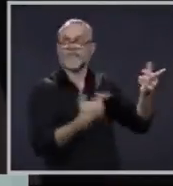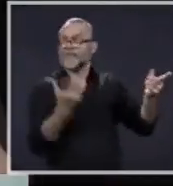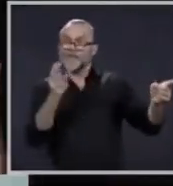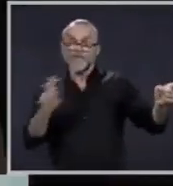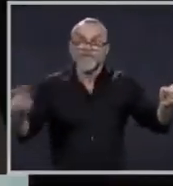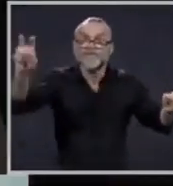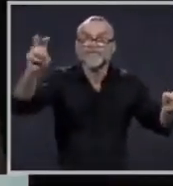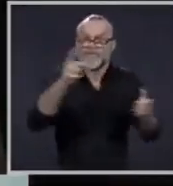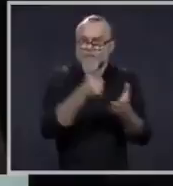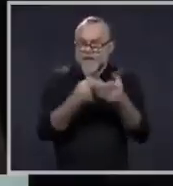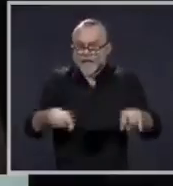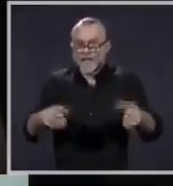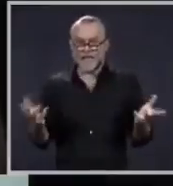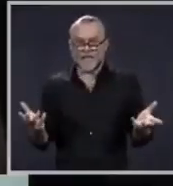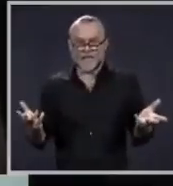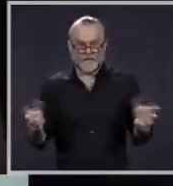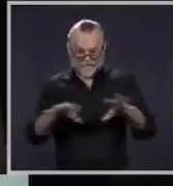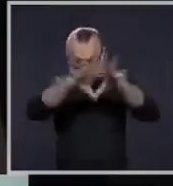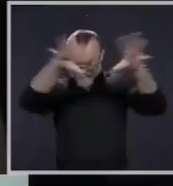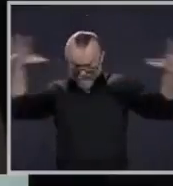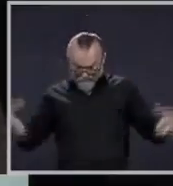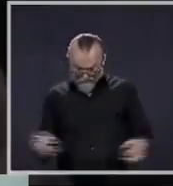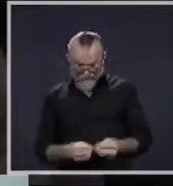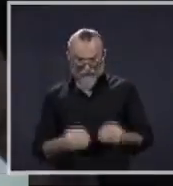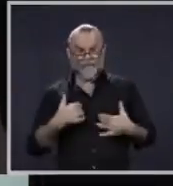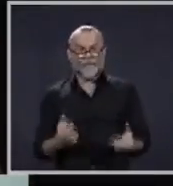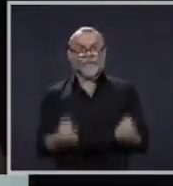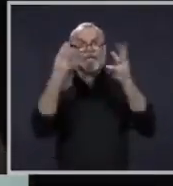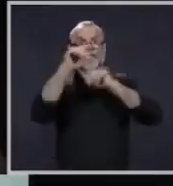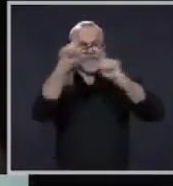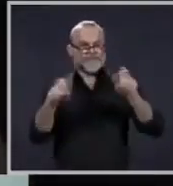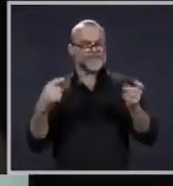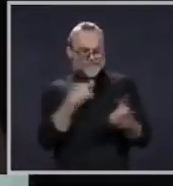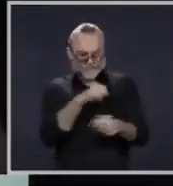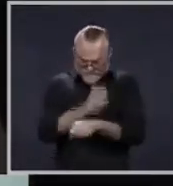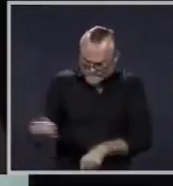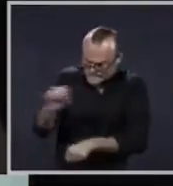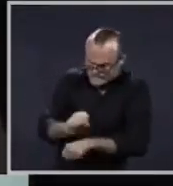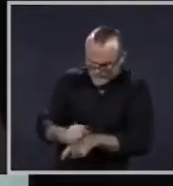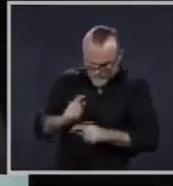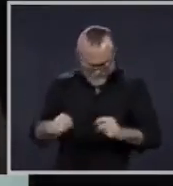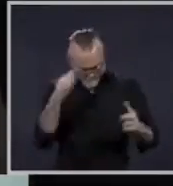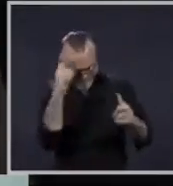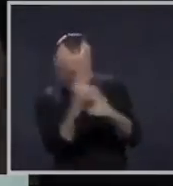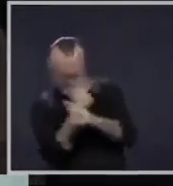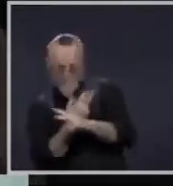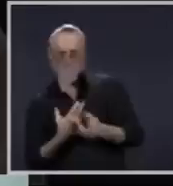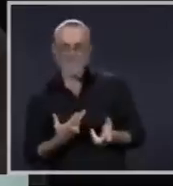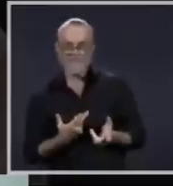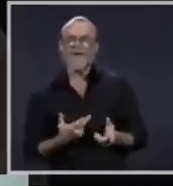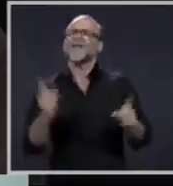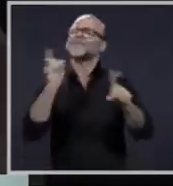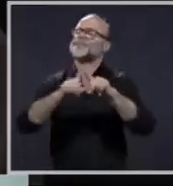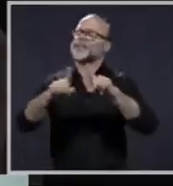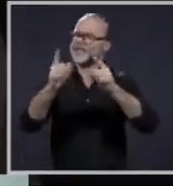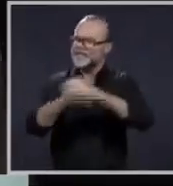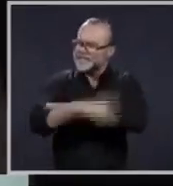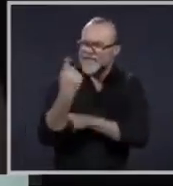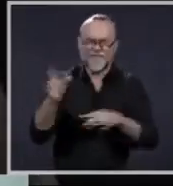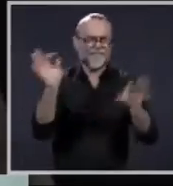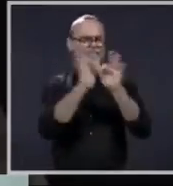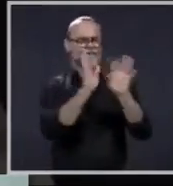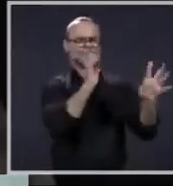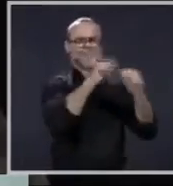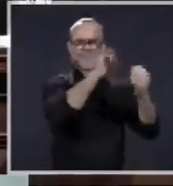but in the next few days, we'll be at another step to give you answers on that. Maintenant, question